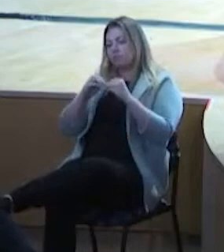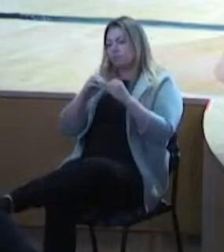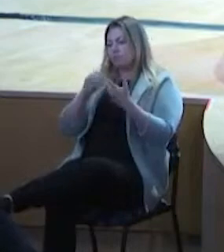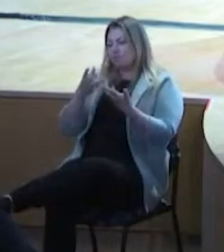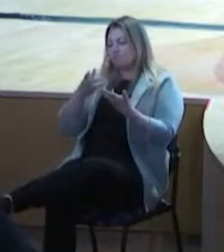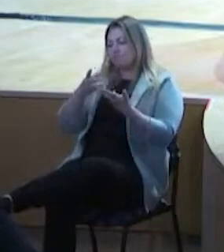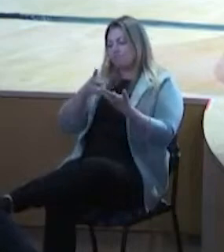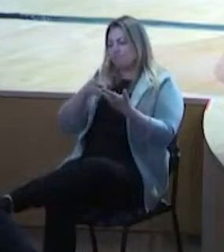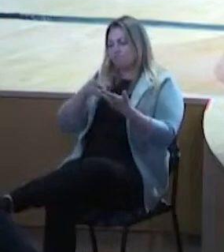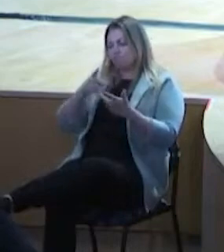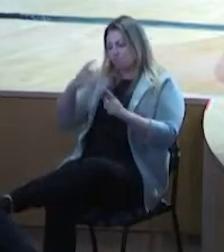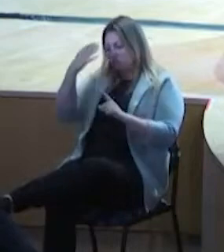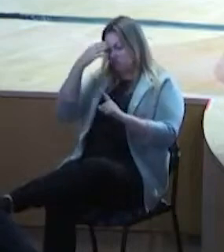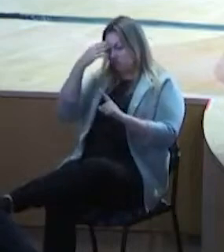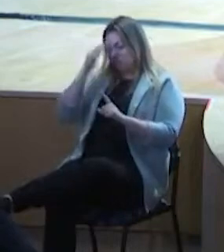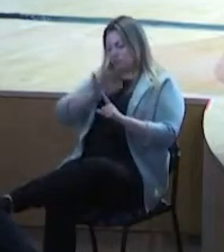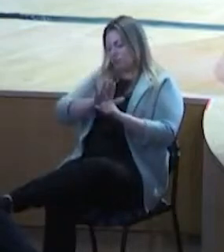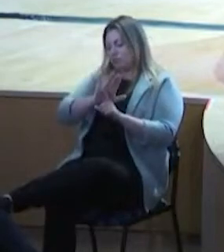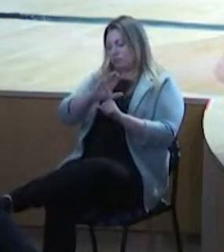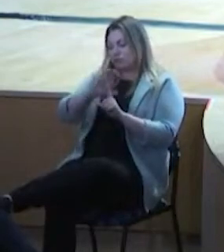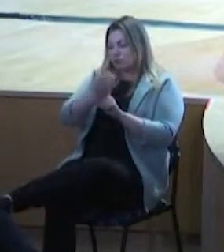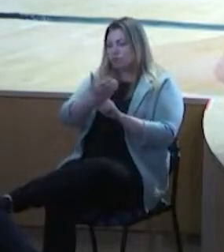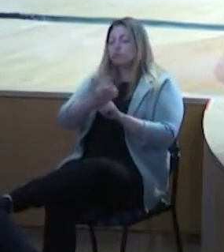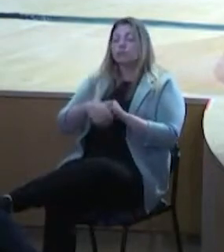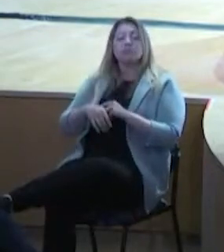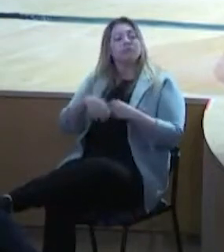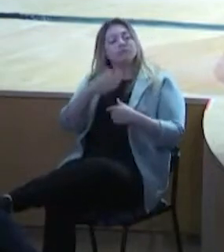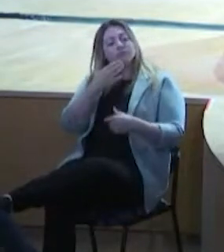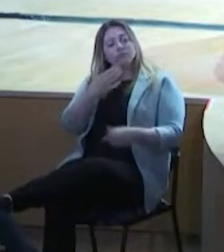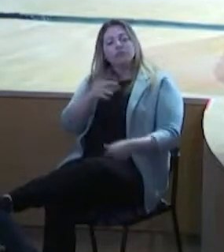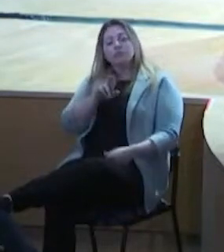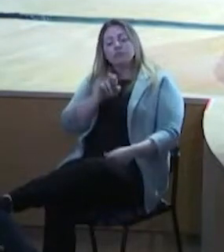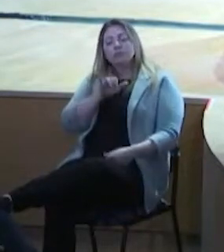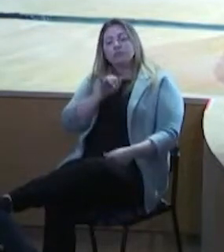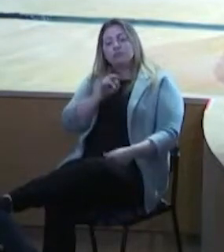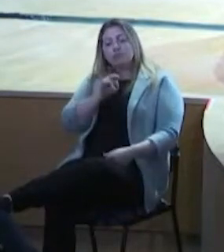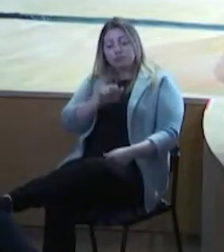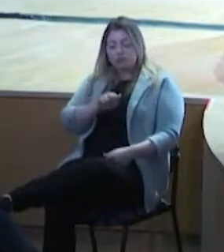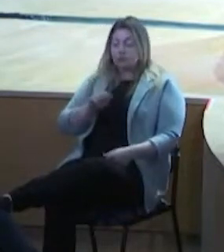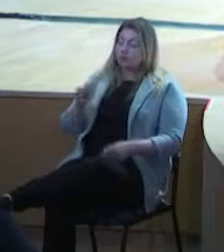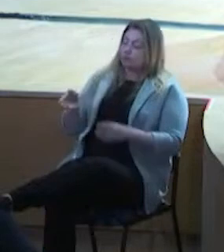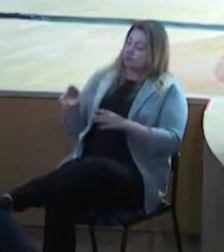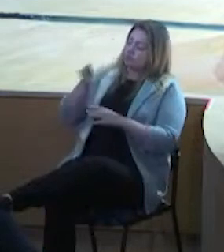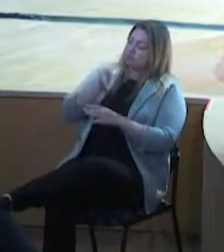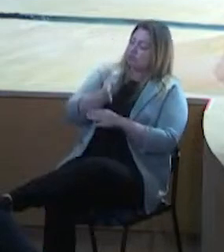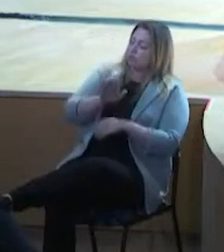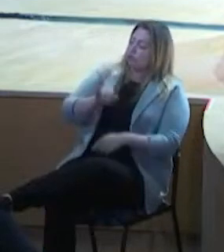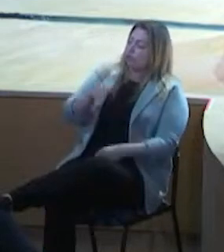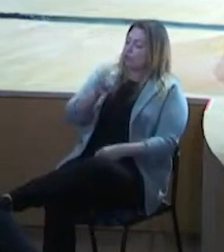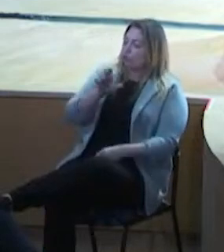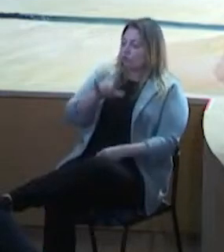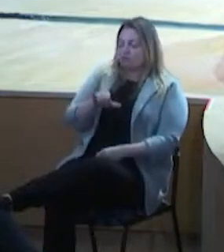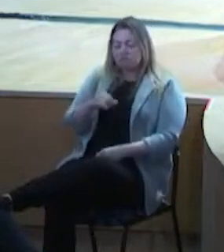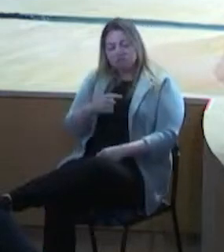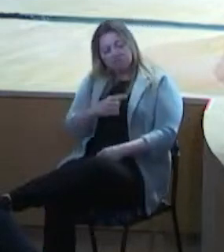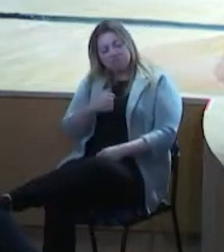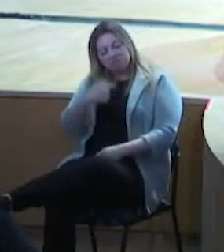well-rounded in our own culture. Thank you, Reyna. And Joey, a lot of communities, I